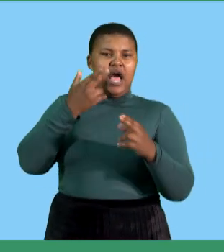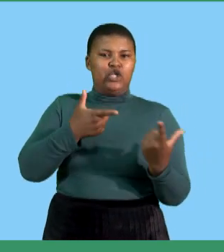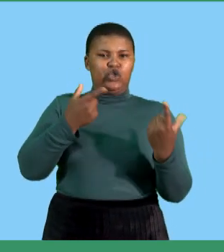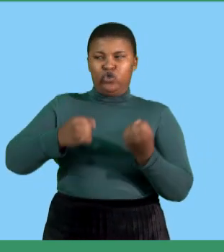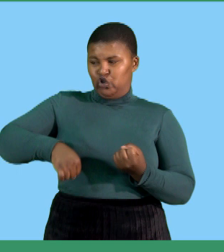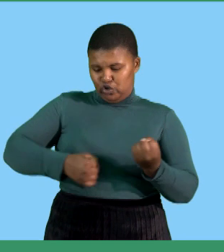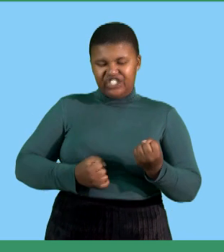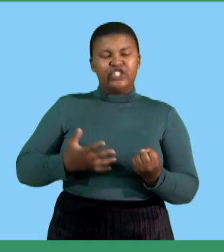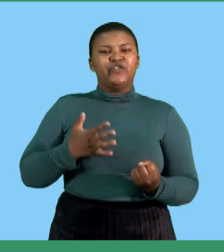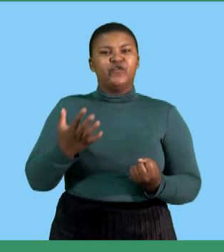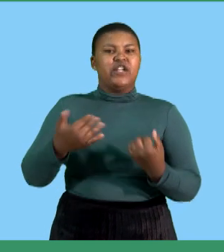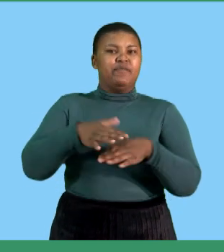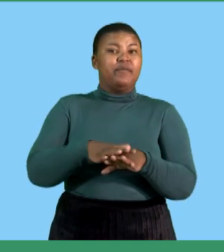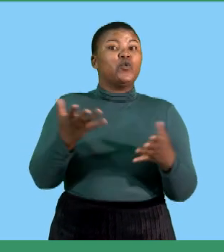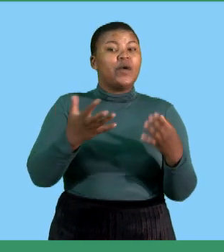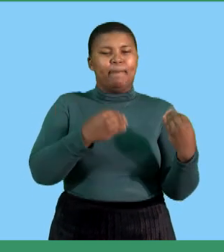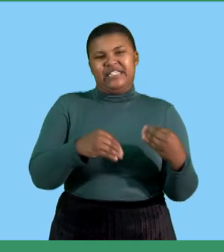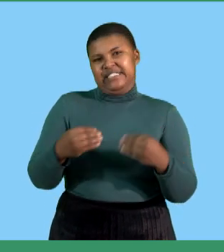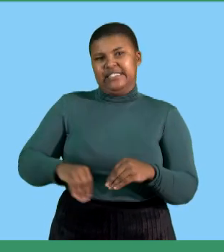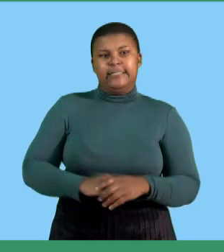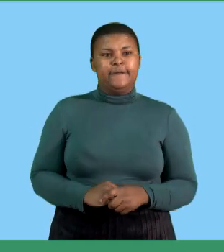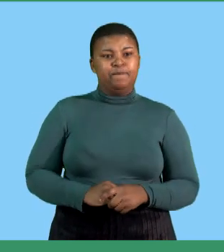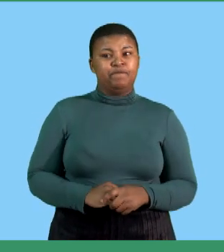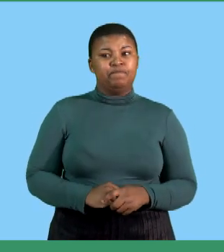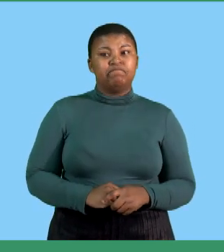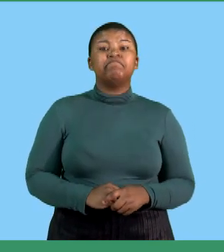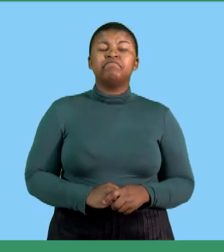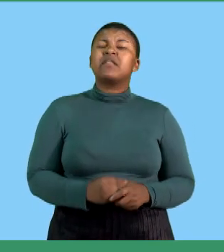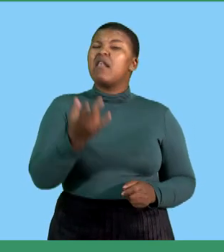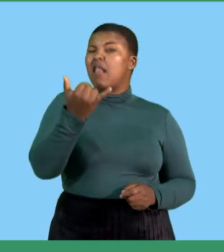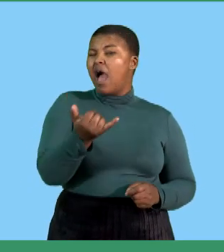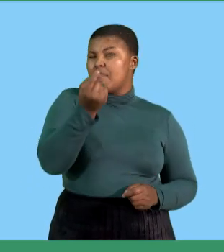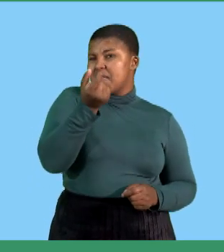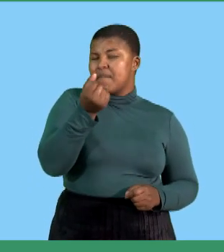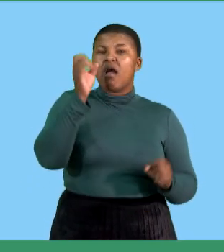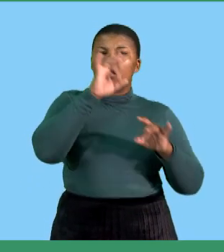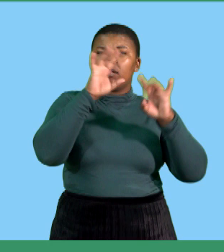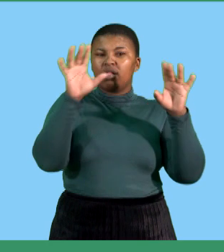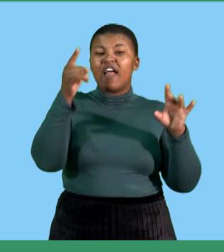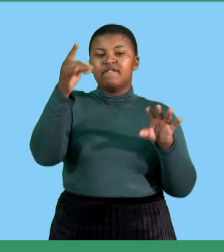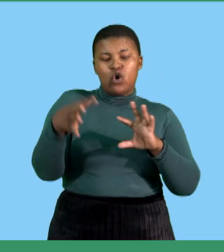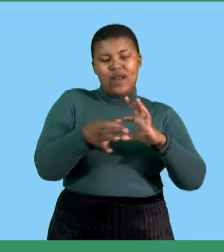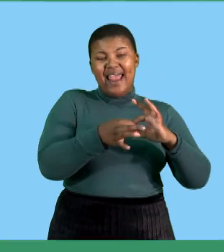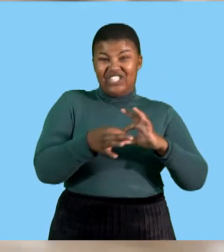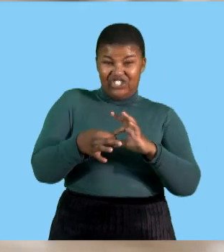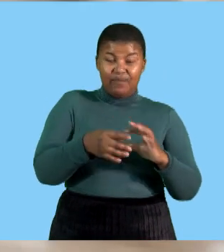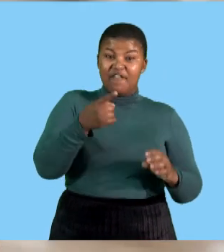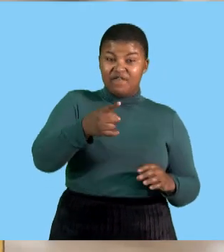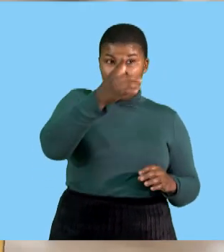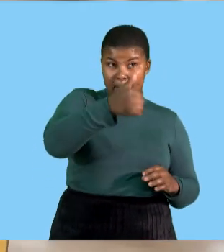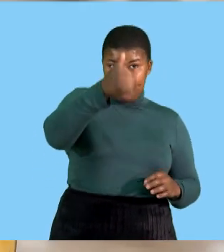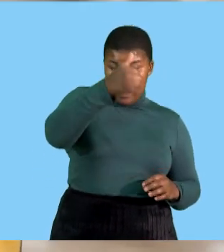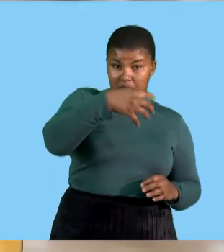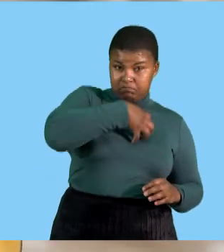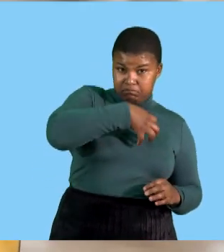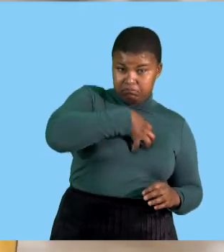that they want to implement in the business. So that gives you a bit more clarity of the interrelationship between the